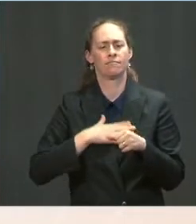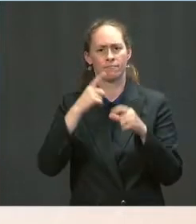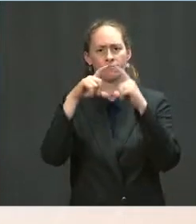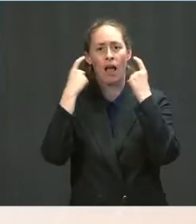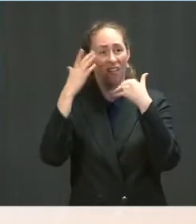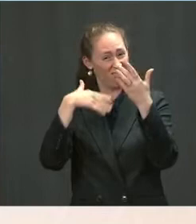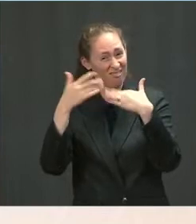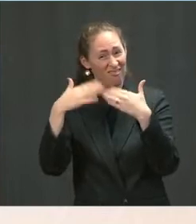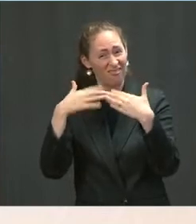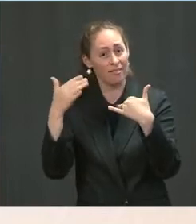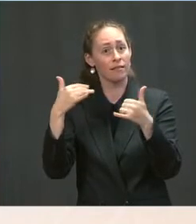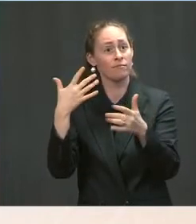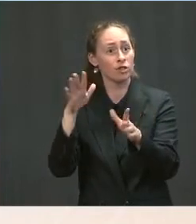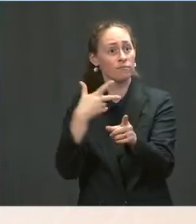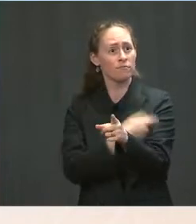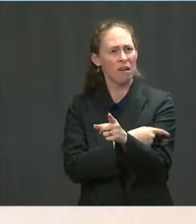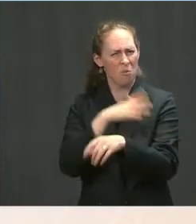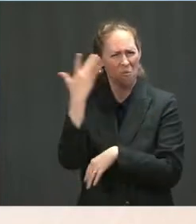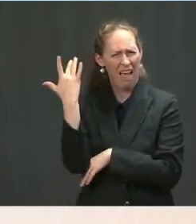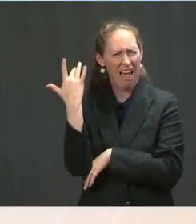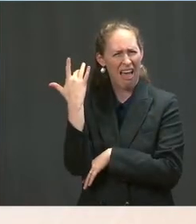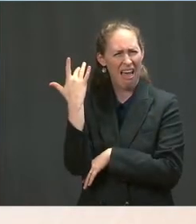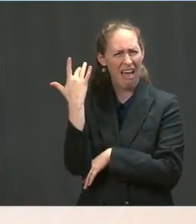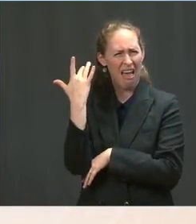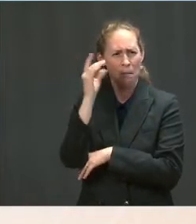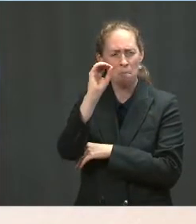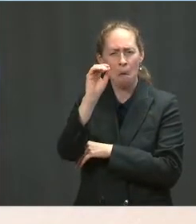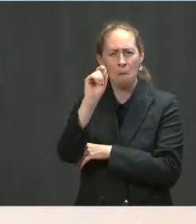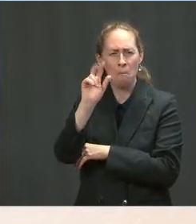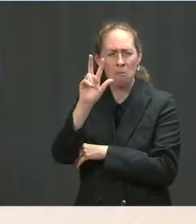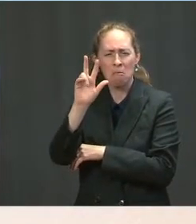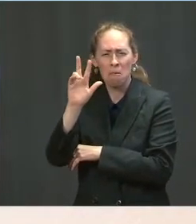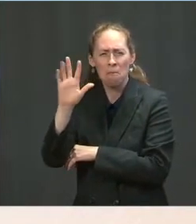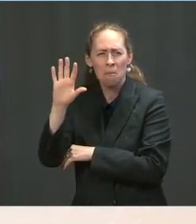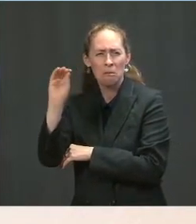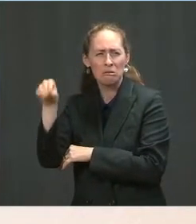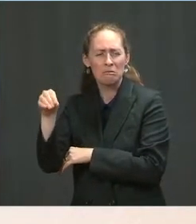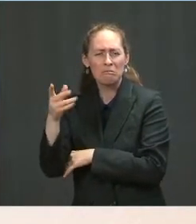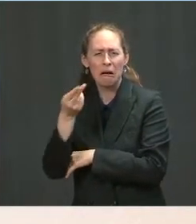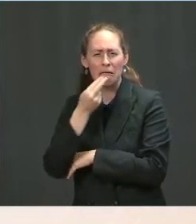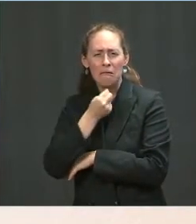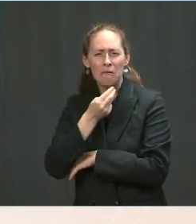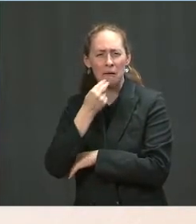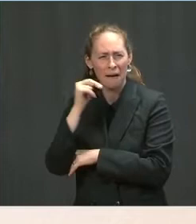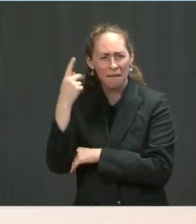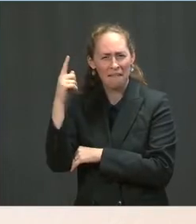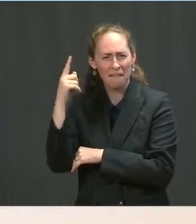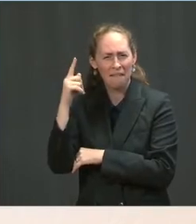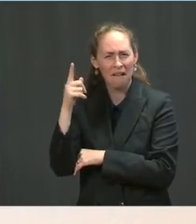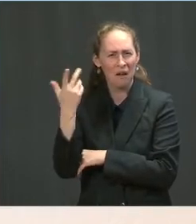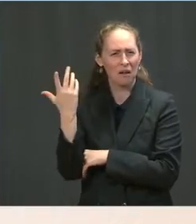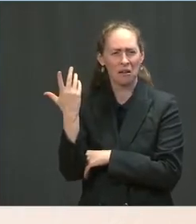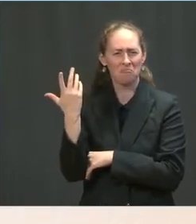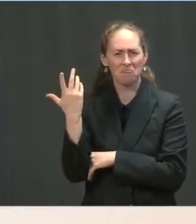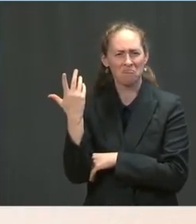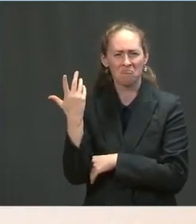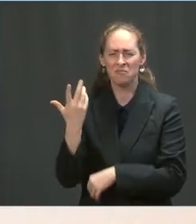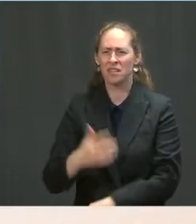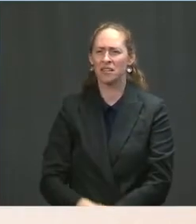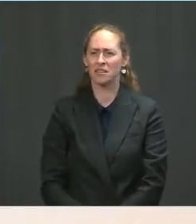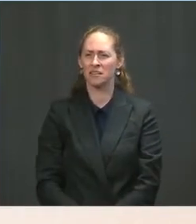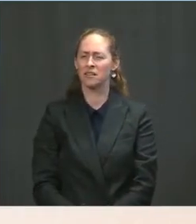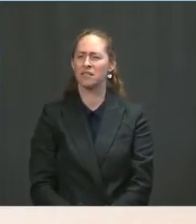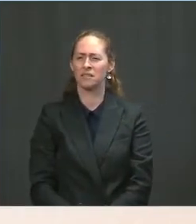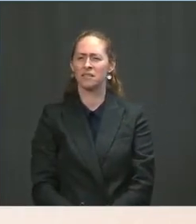0.0035% of the 161 million fully vaccinated Americans who have had a breakthrough case? Let me give you the facts about the Delta variant,